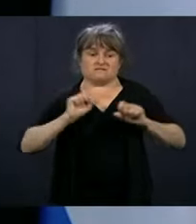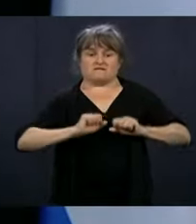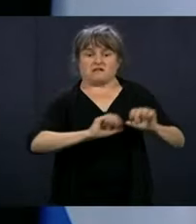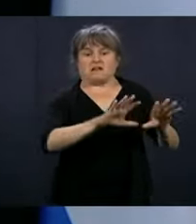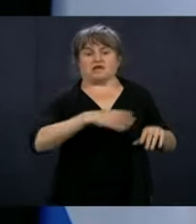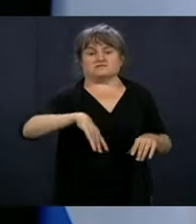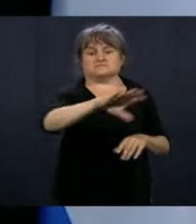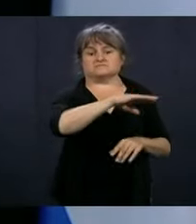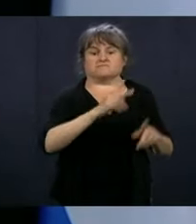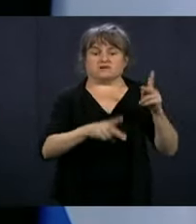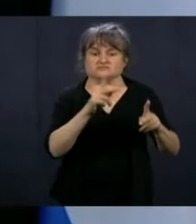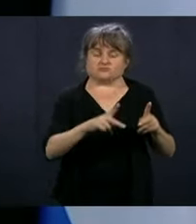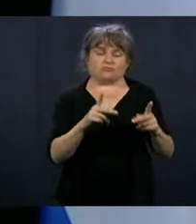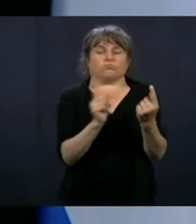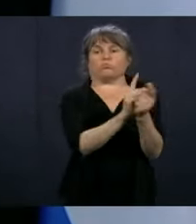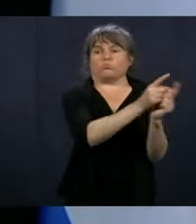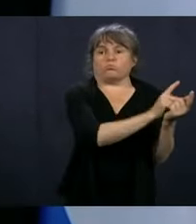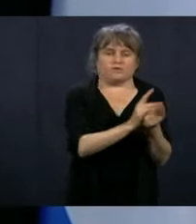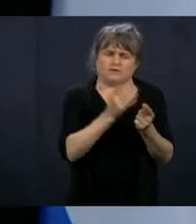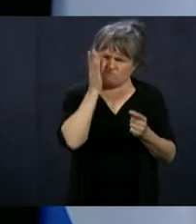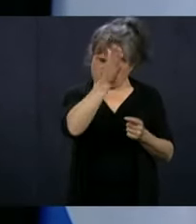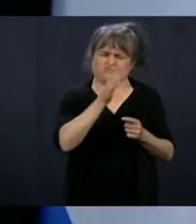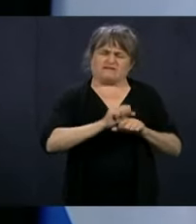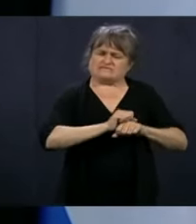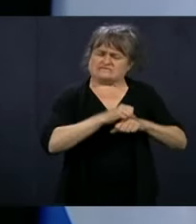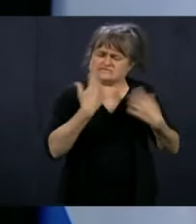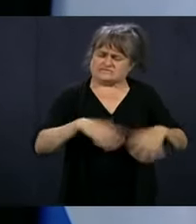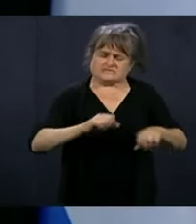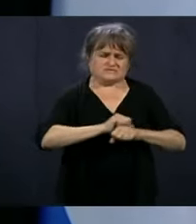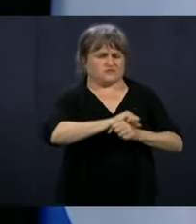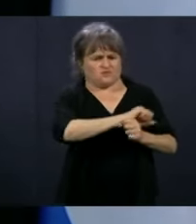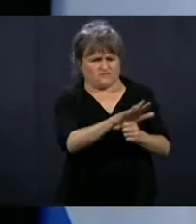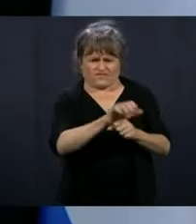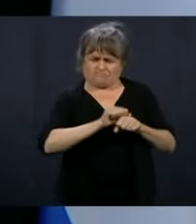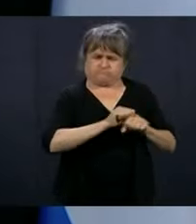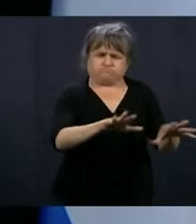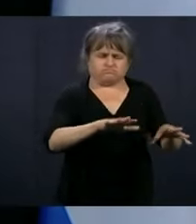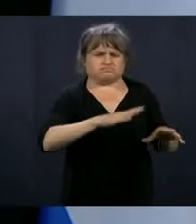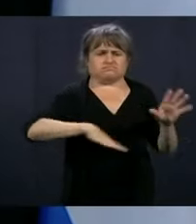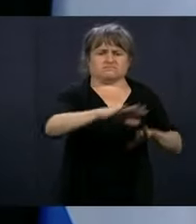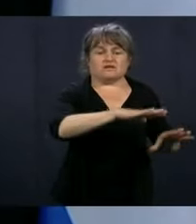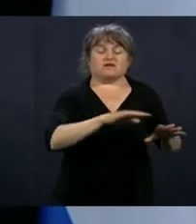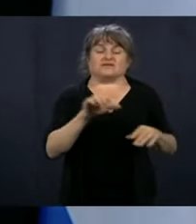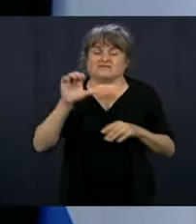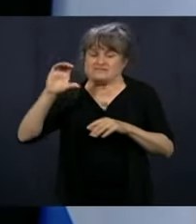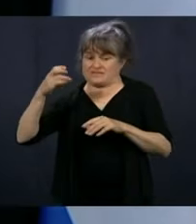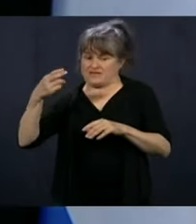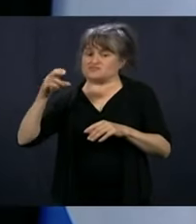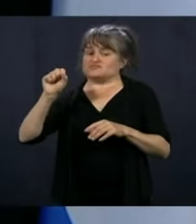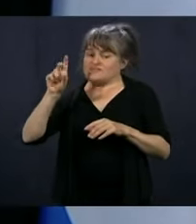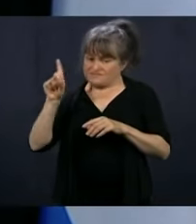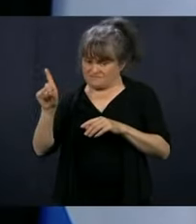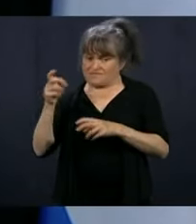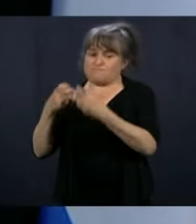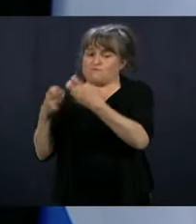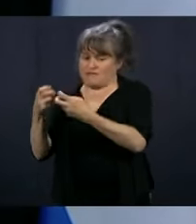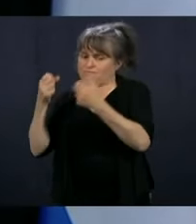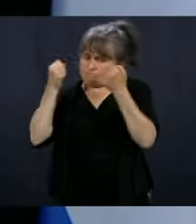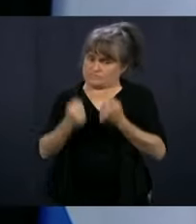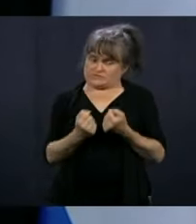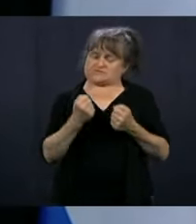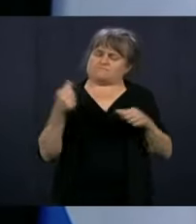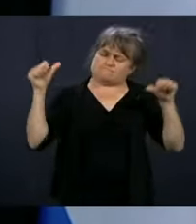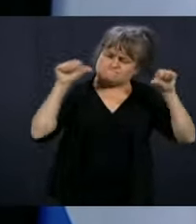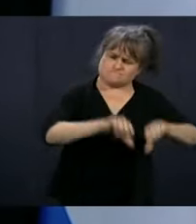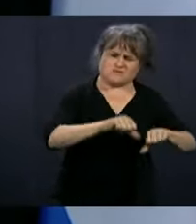there would have been more cases in the population. I mean, history will say, the epidemiological studies that will come will say it as well. But I think